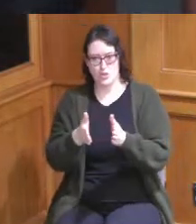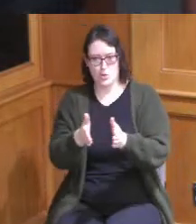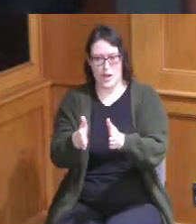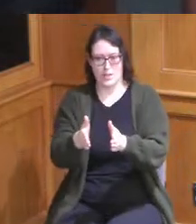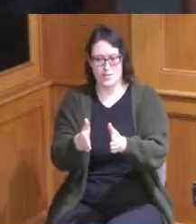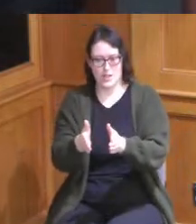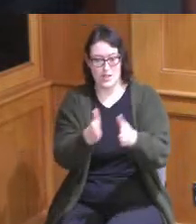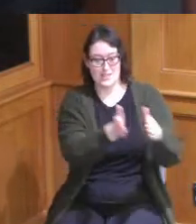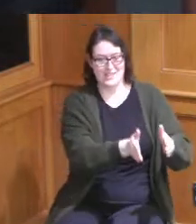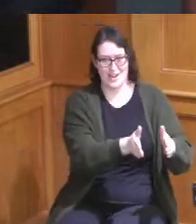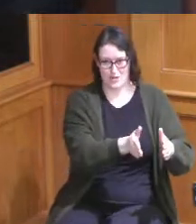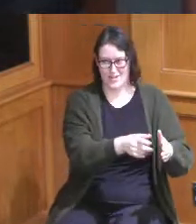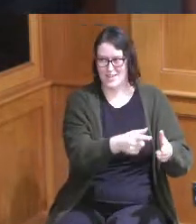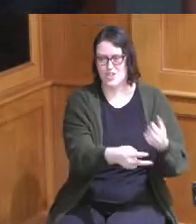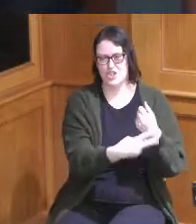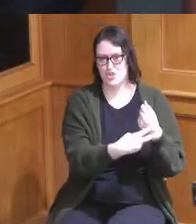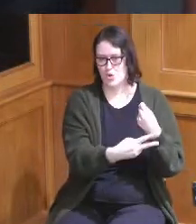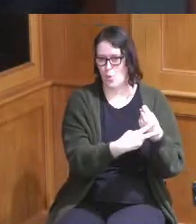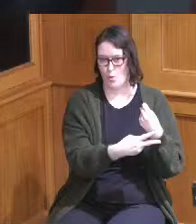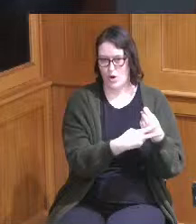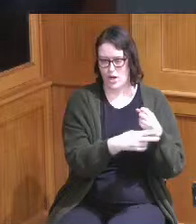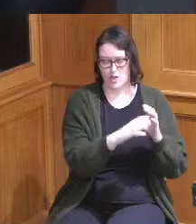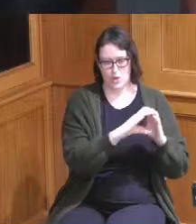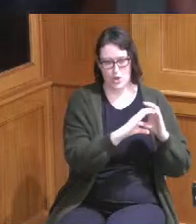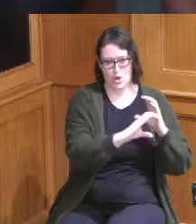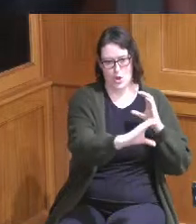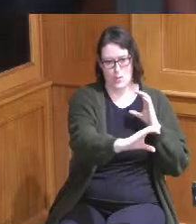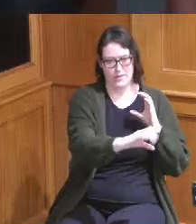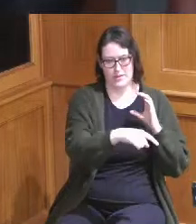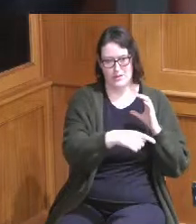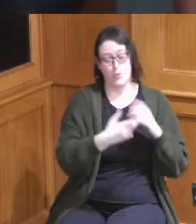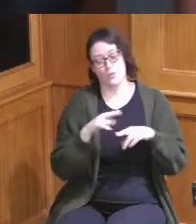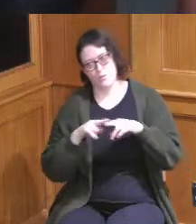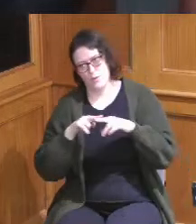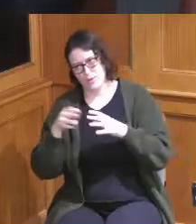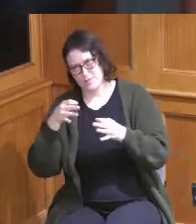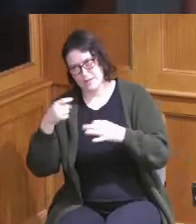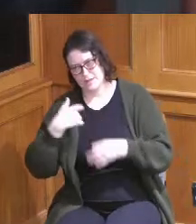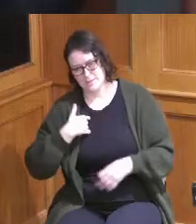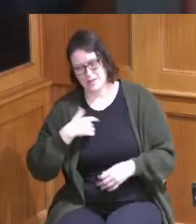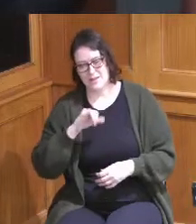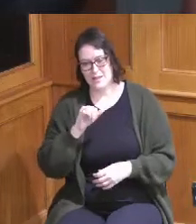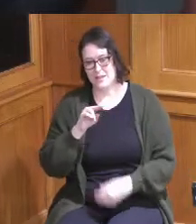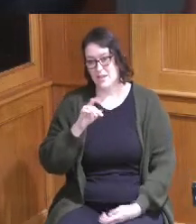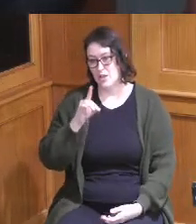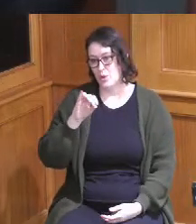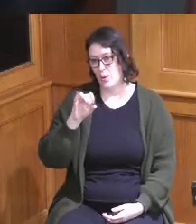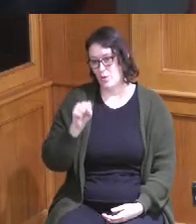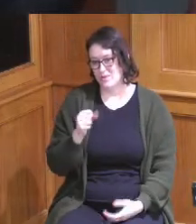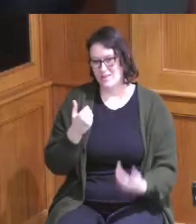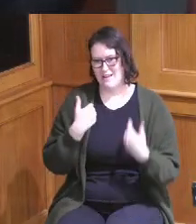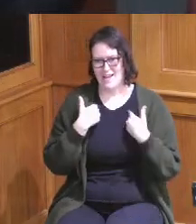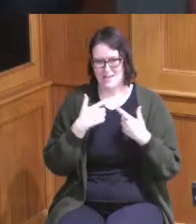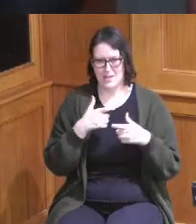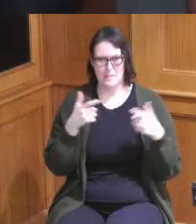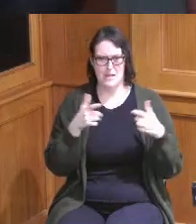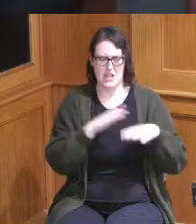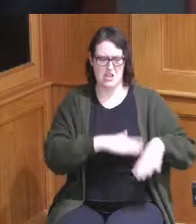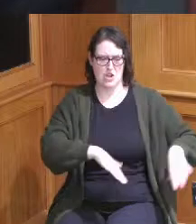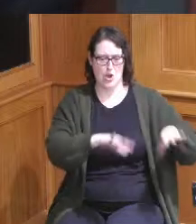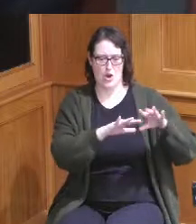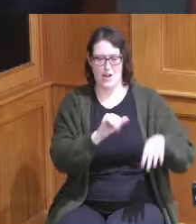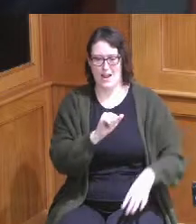store cars. So in this case, as I understand it, as the railroad explained to us, the INEOS has a large yard and down in Addiston